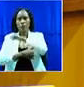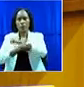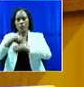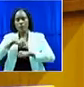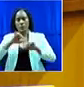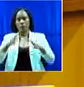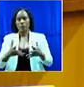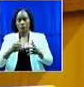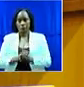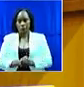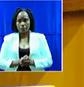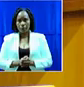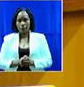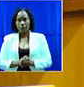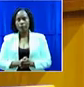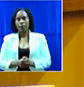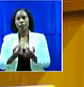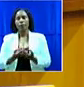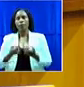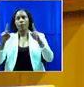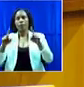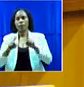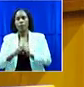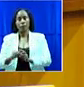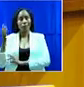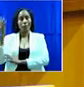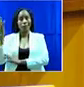In contrast to the State of the Nation address,